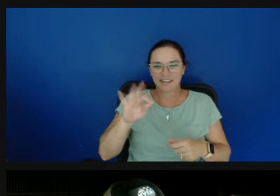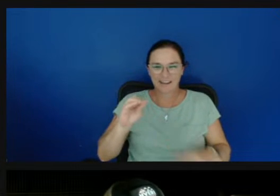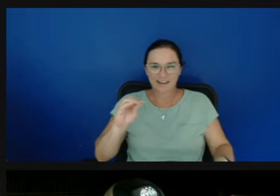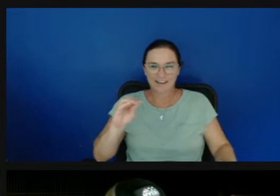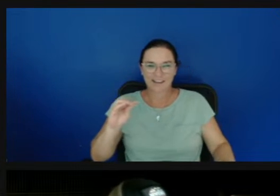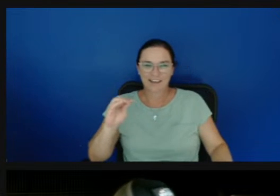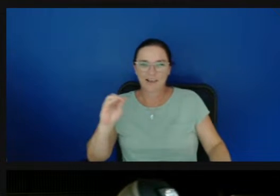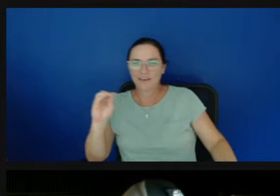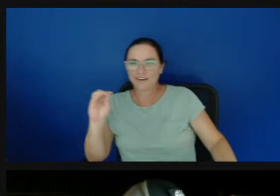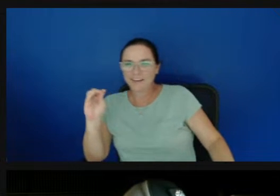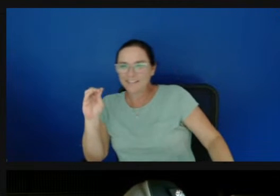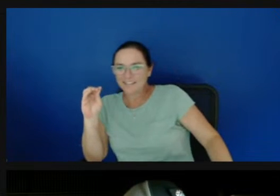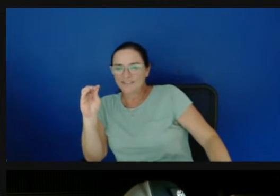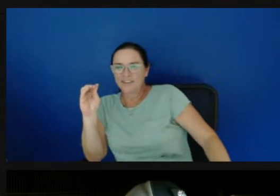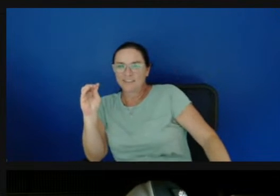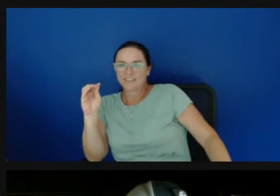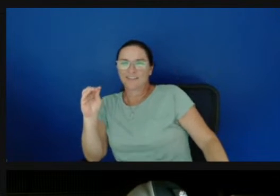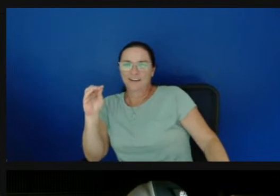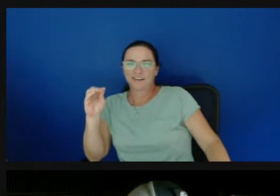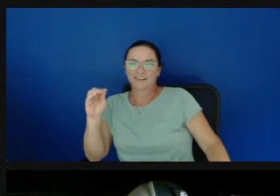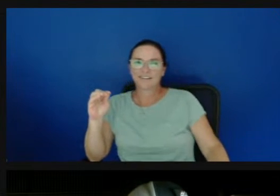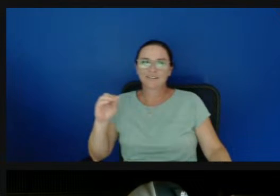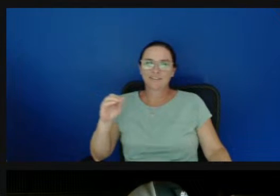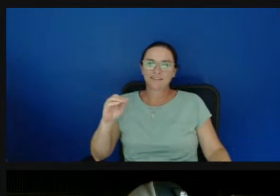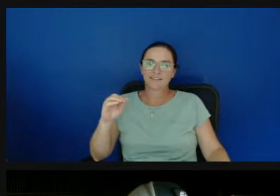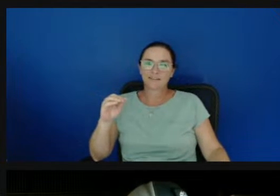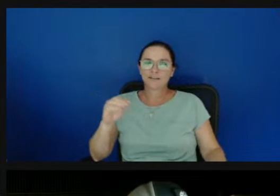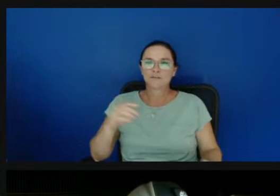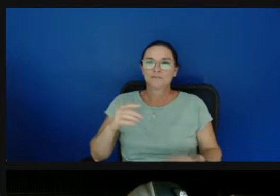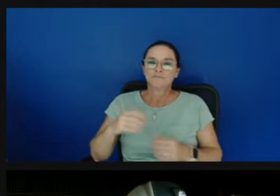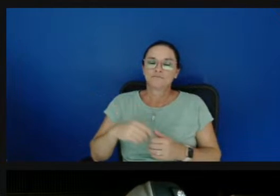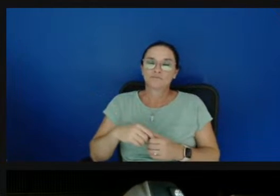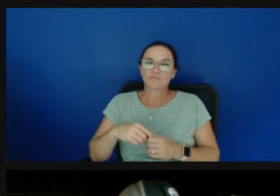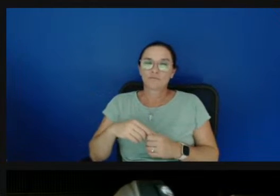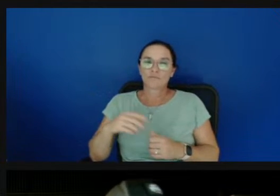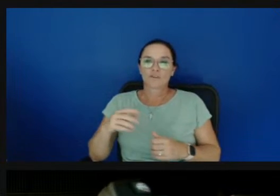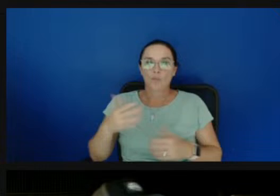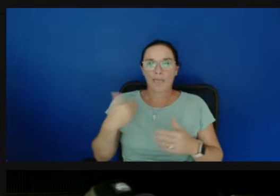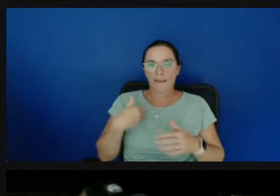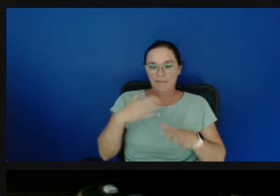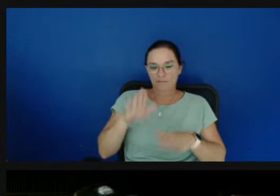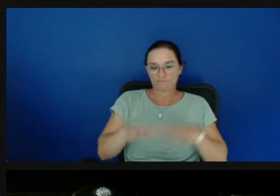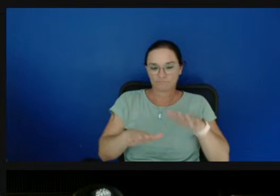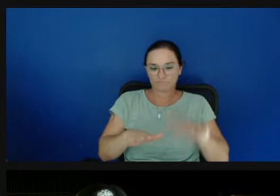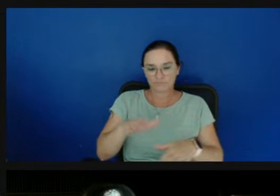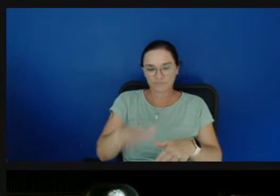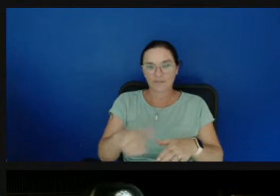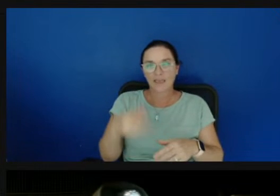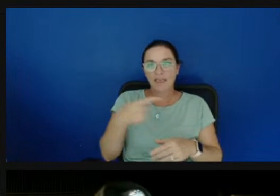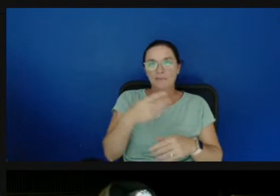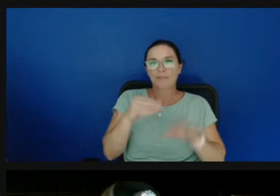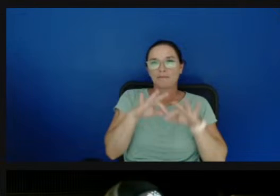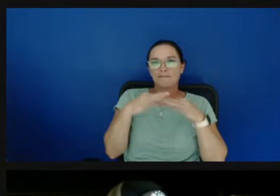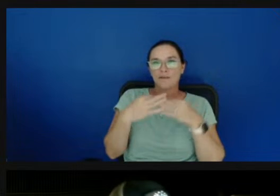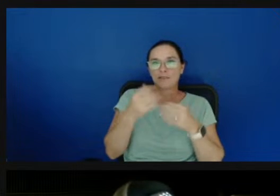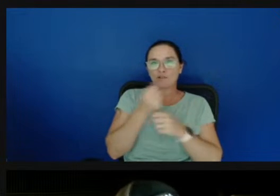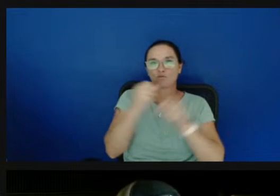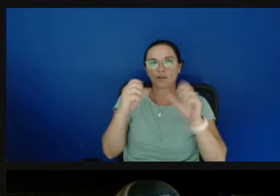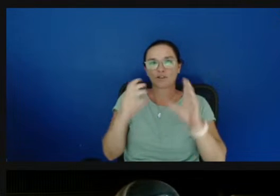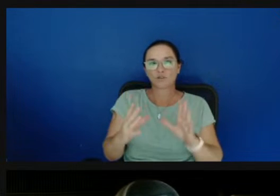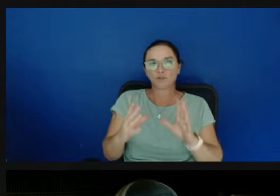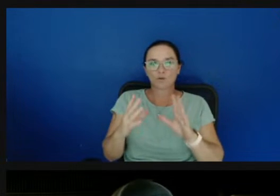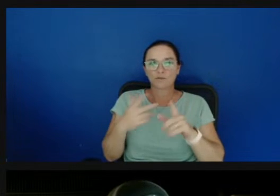left footprints in the ash as well. And them and their families and rescuers coming from